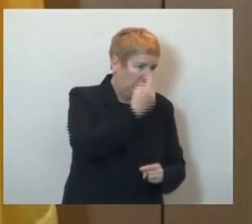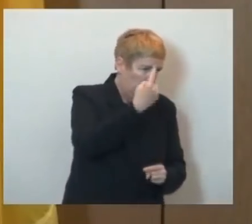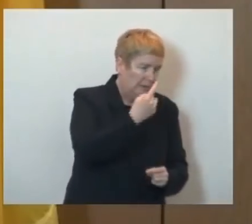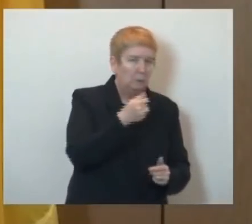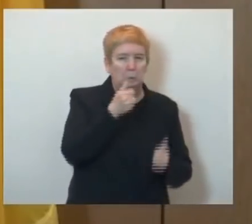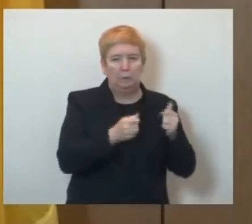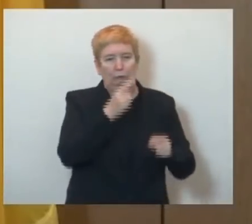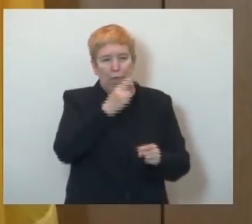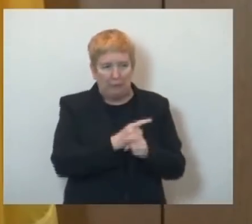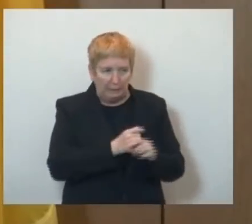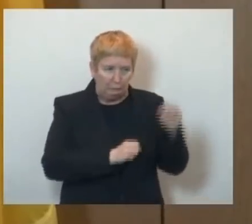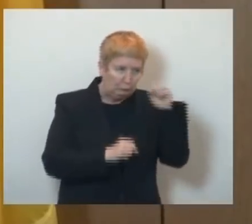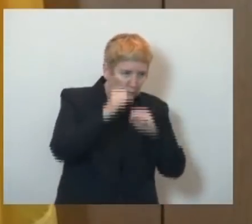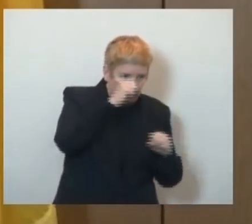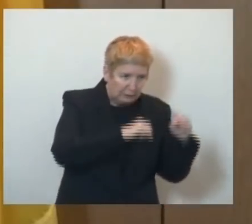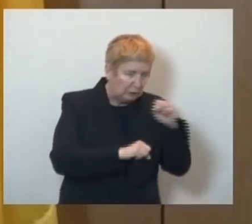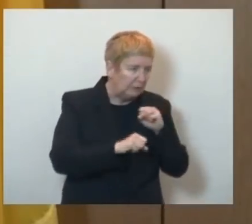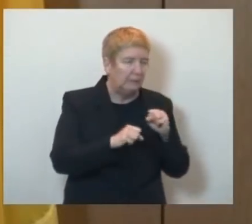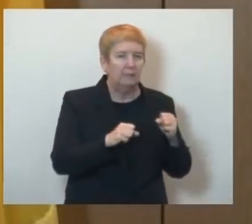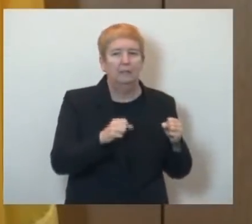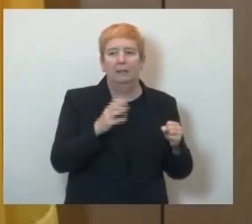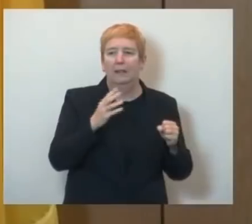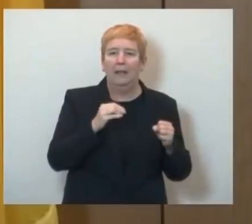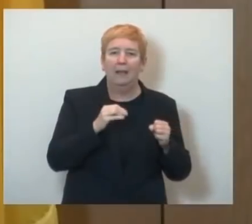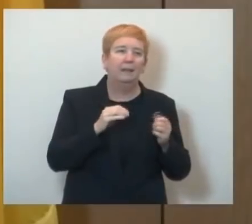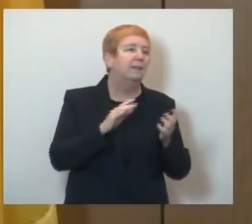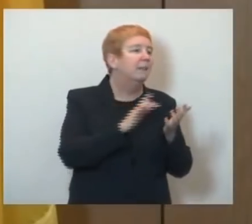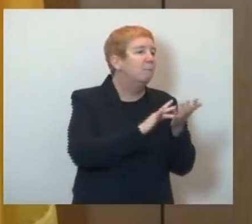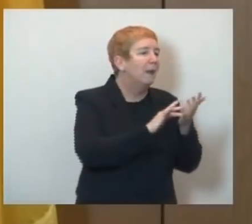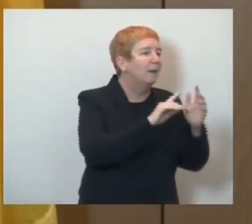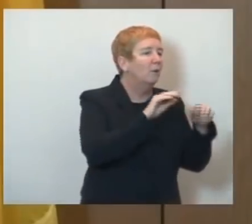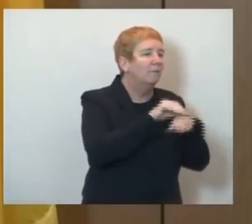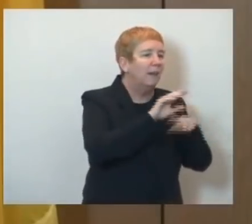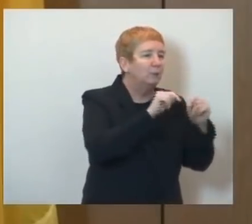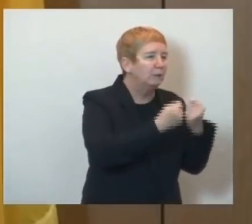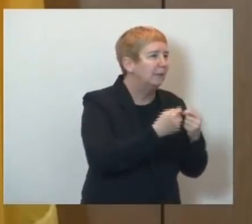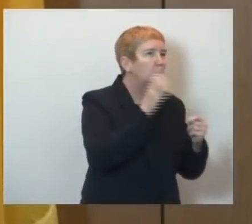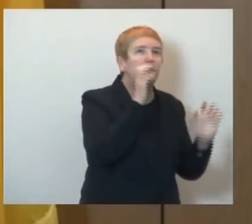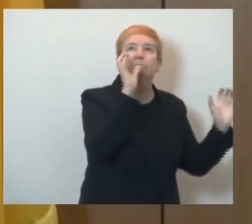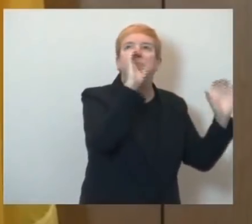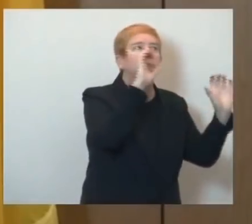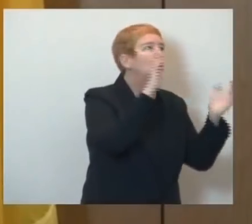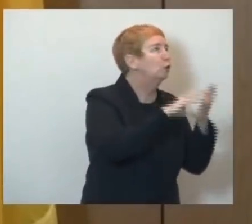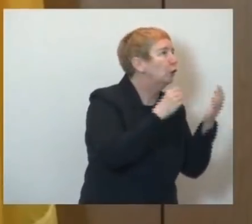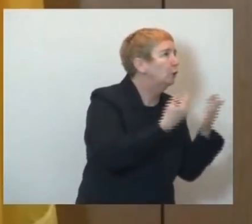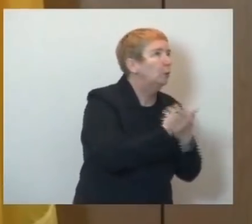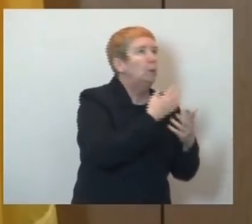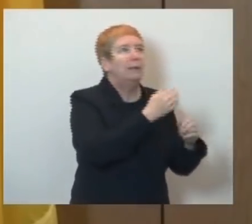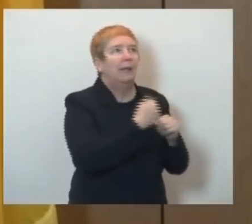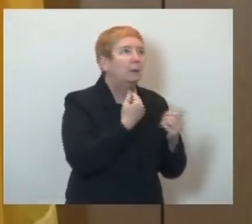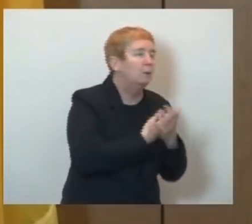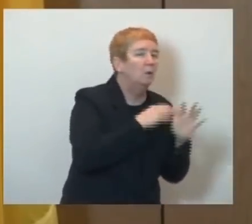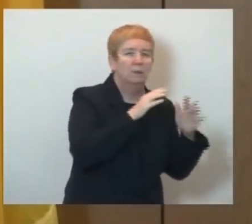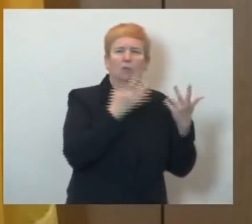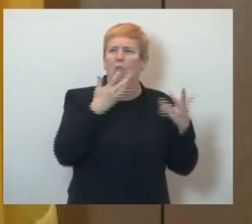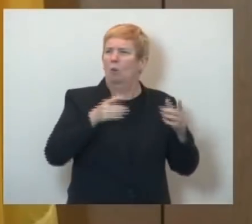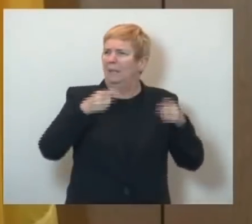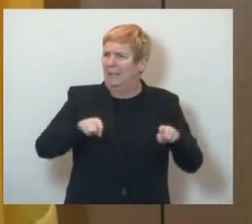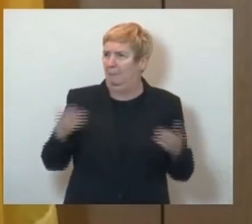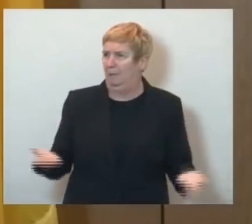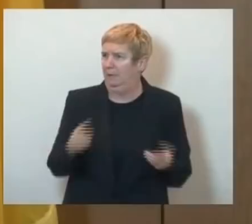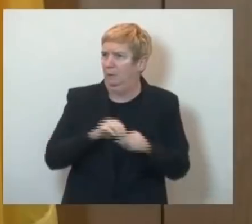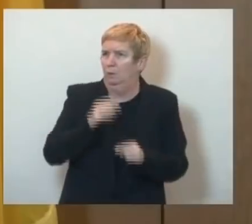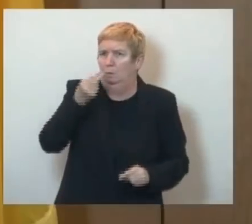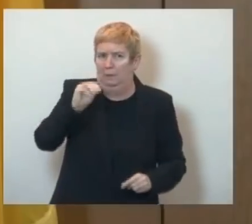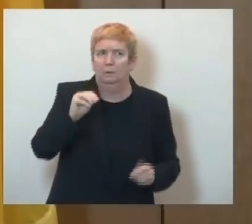strategies, and that the medical advisory team will keep doing that. As you know, it's already happening in New Mexico